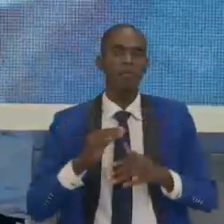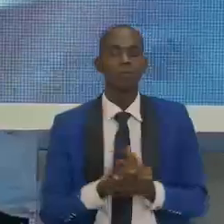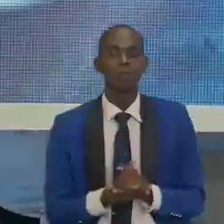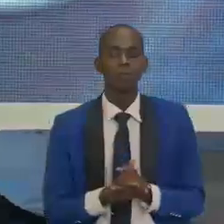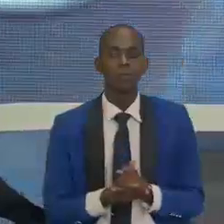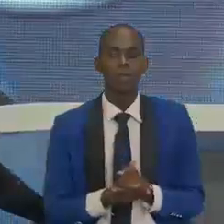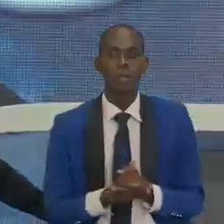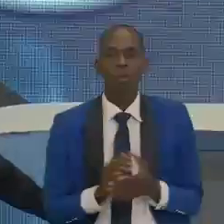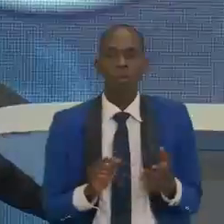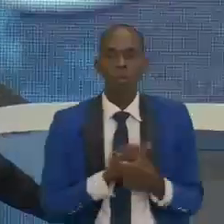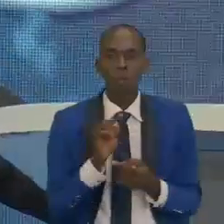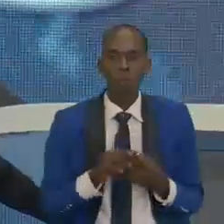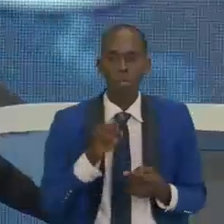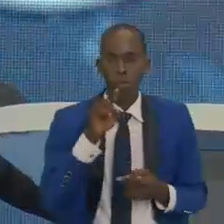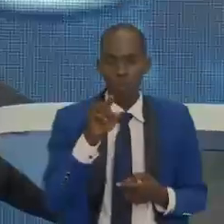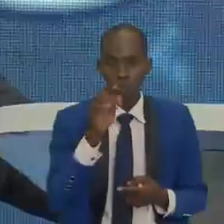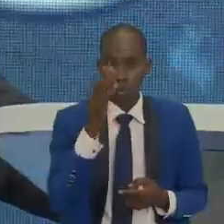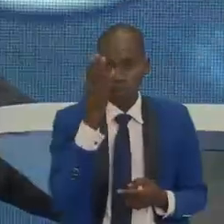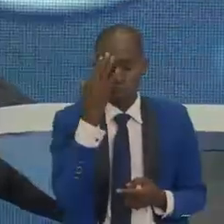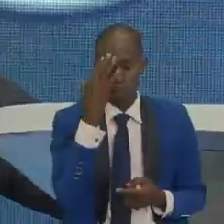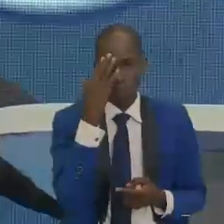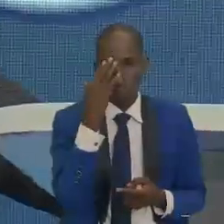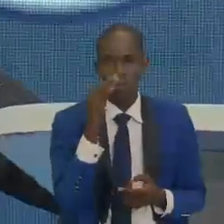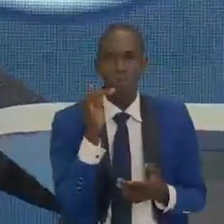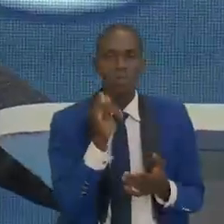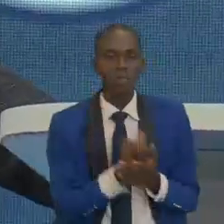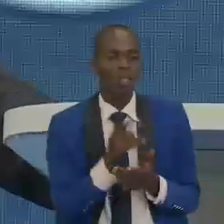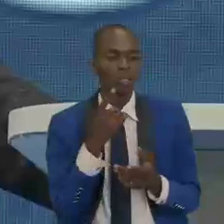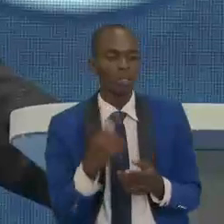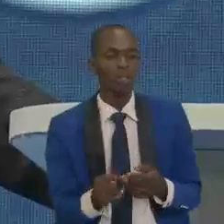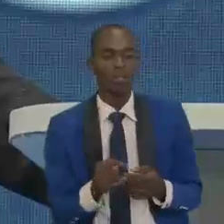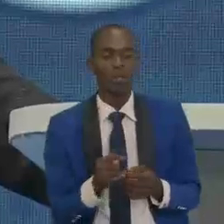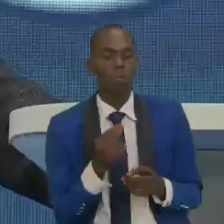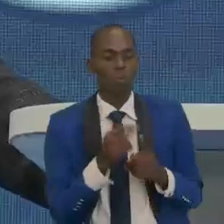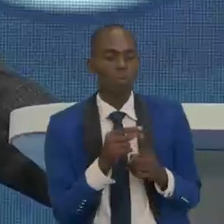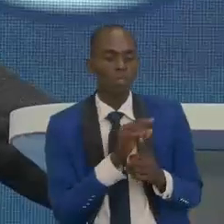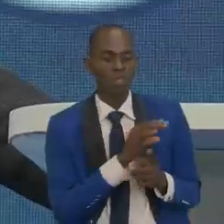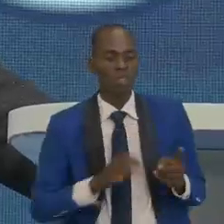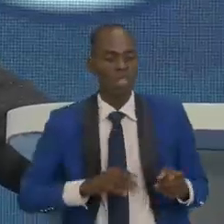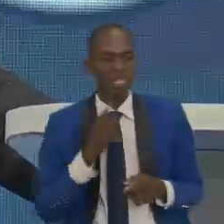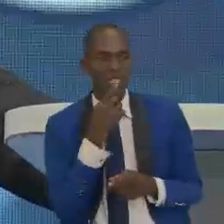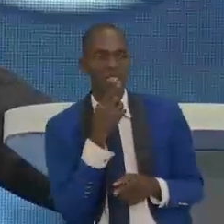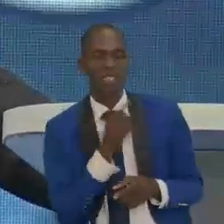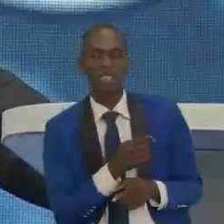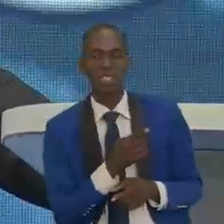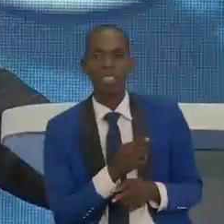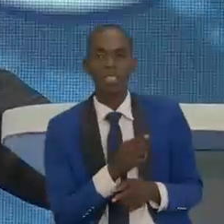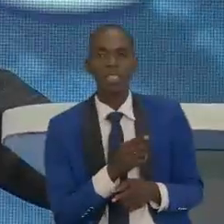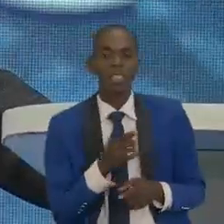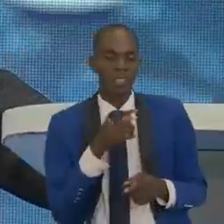When you know that the word Christ spoke, he got from the